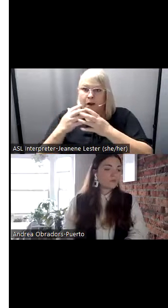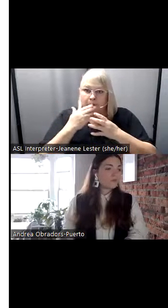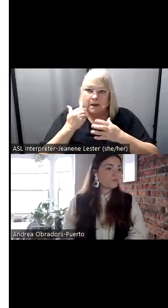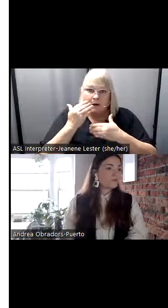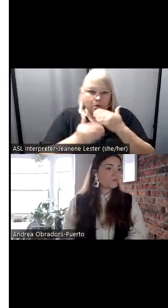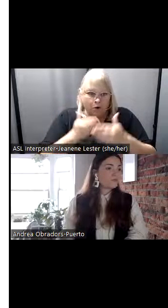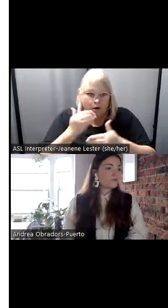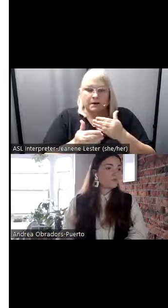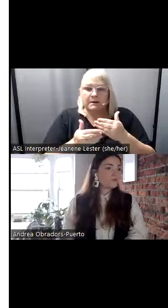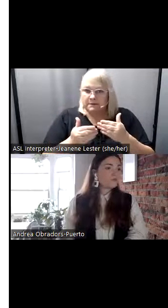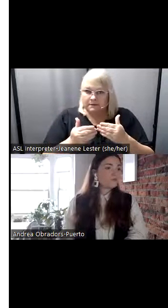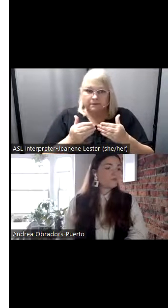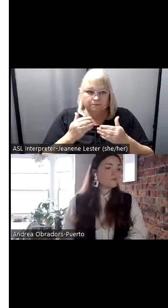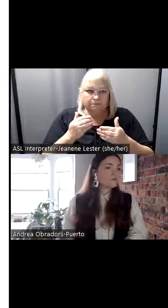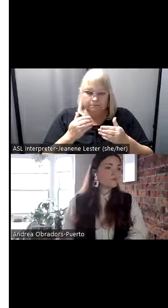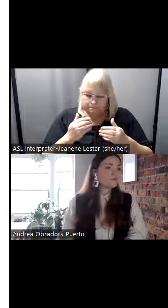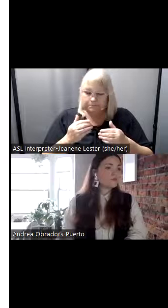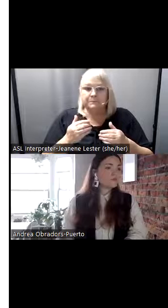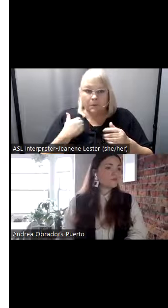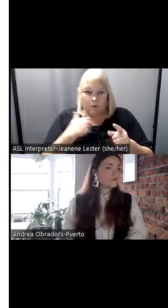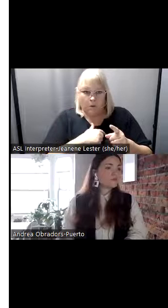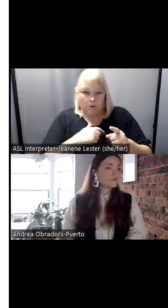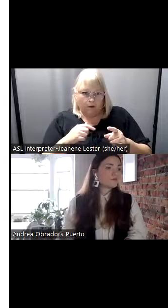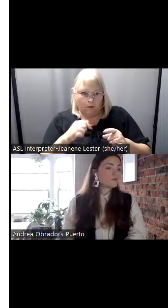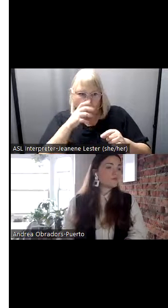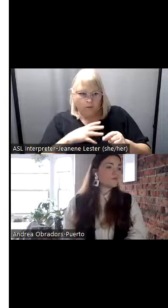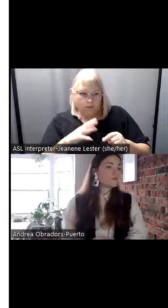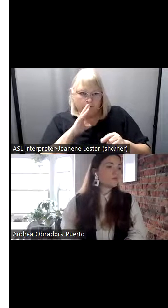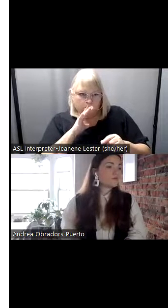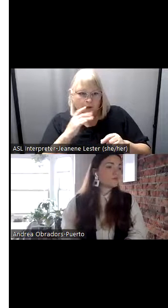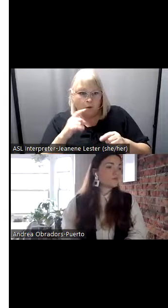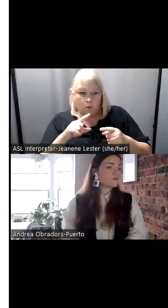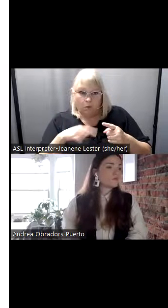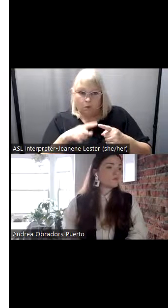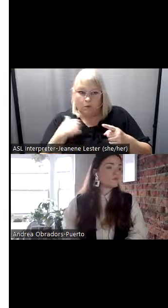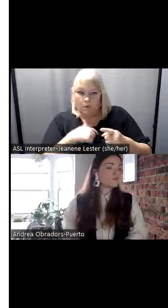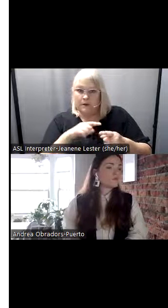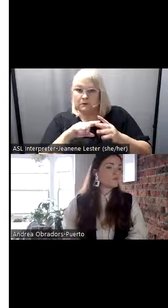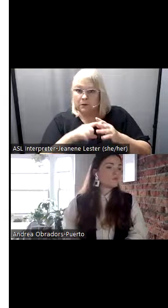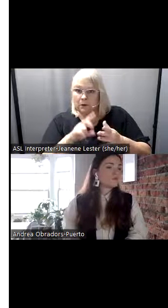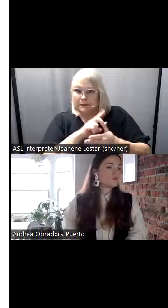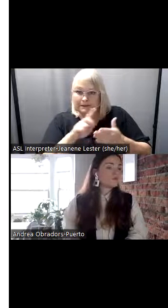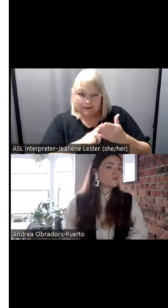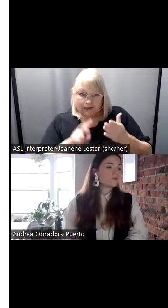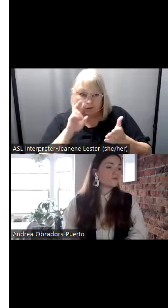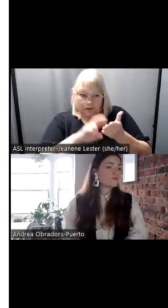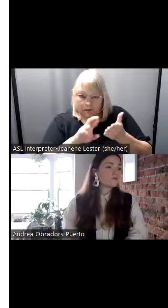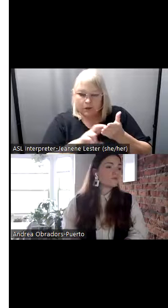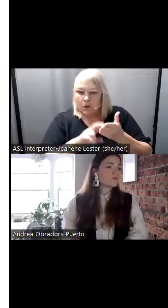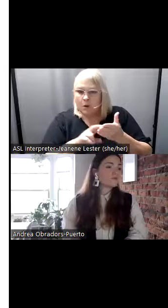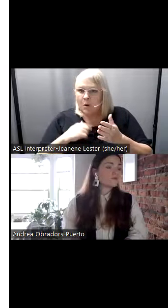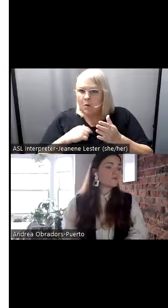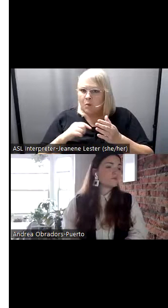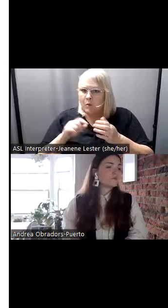we started doing that design research, interviewing, having different conversations, but also shadowing and observing in place,